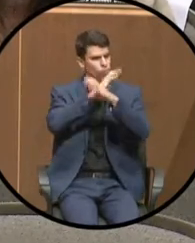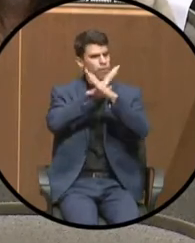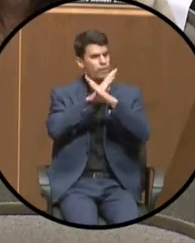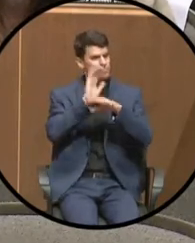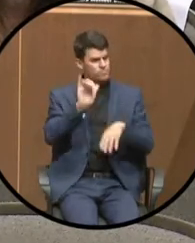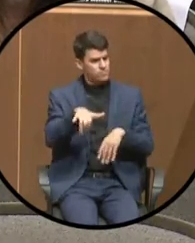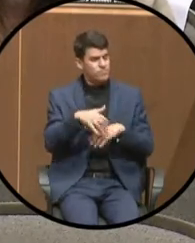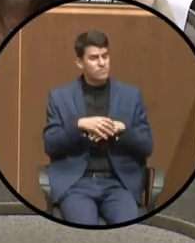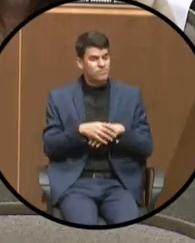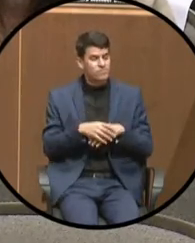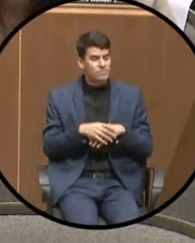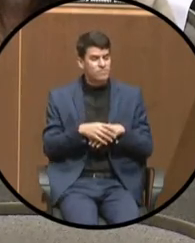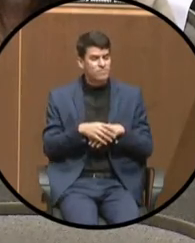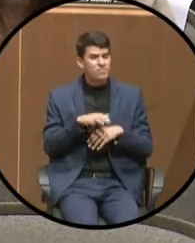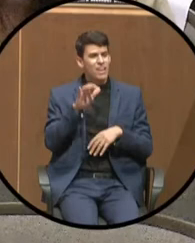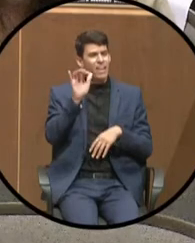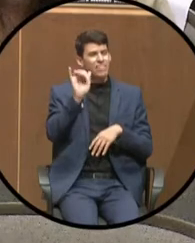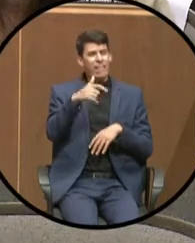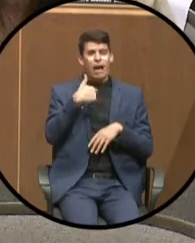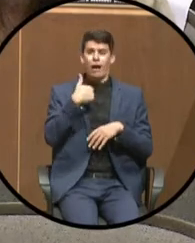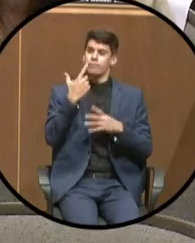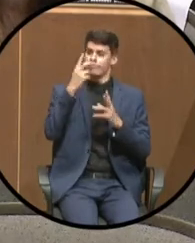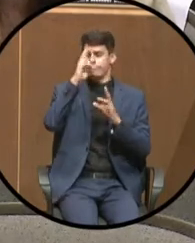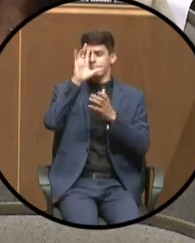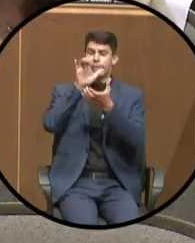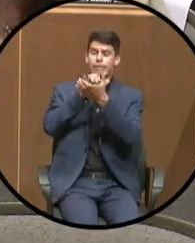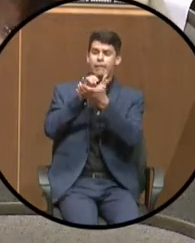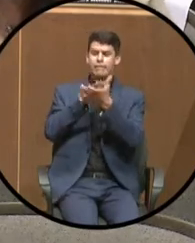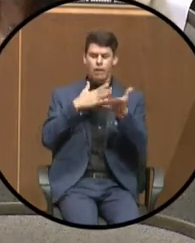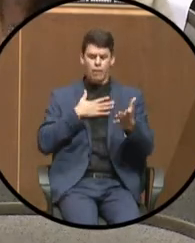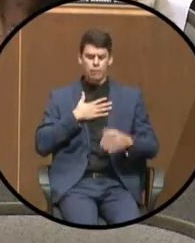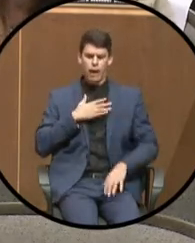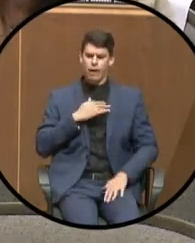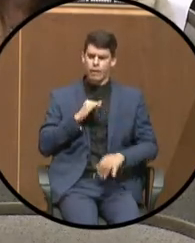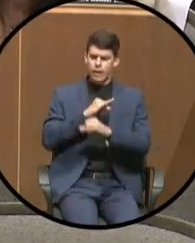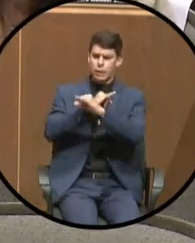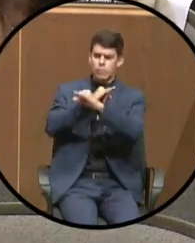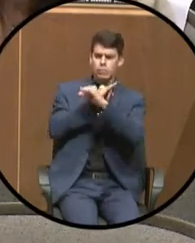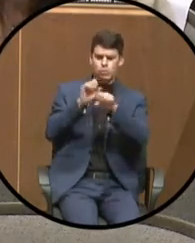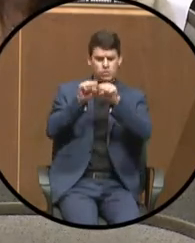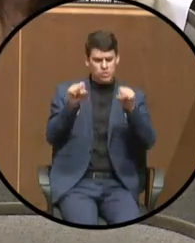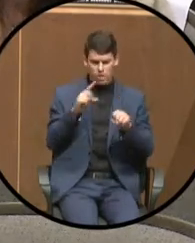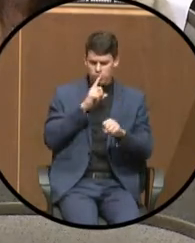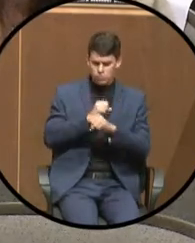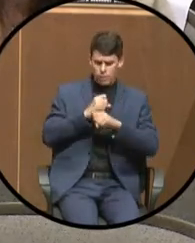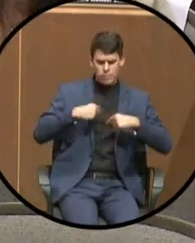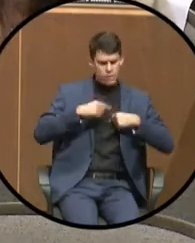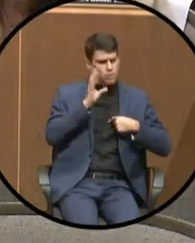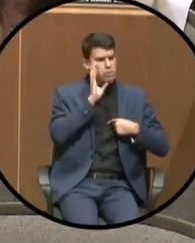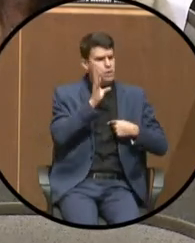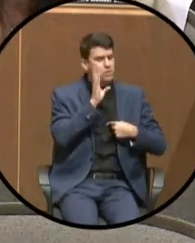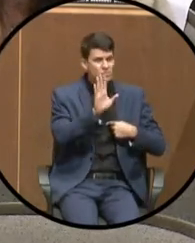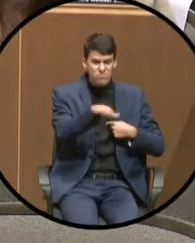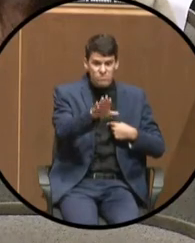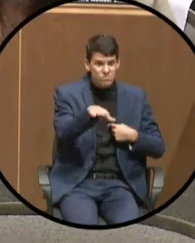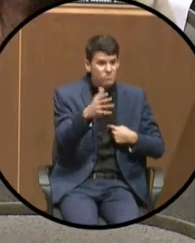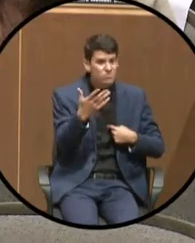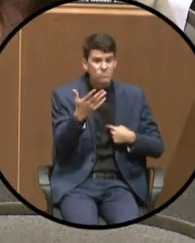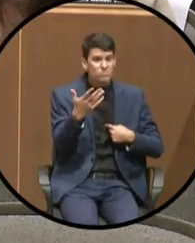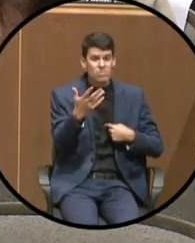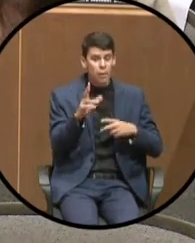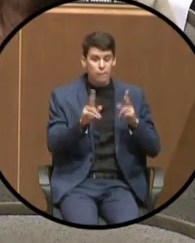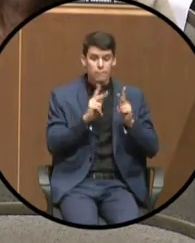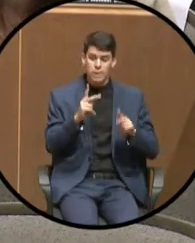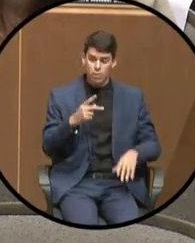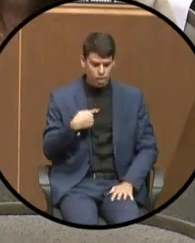We must move away from this mantra of my immune system will protect me. Nearly everyone has either been personally affected